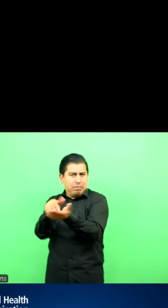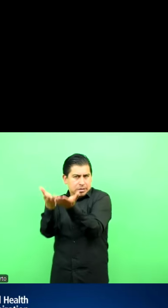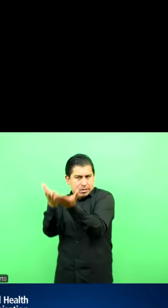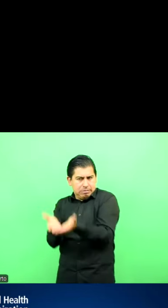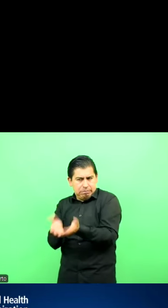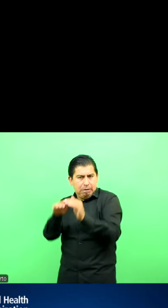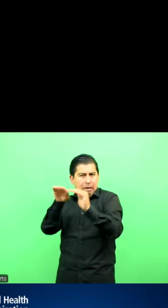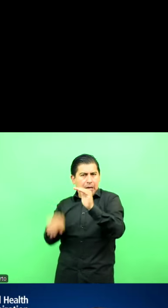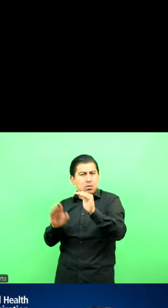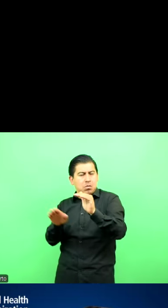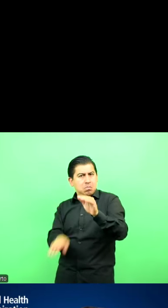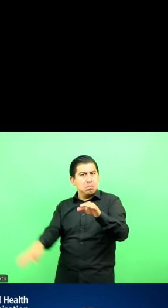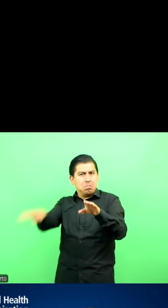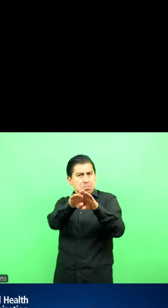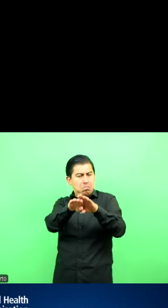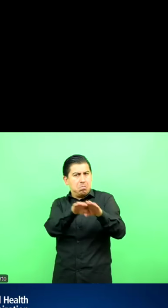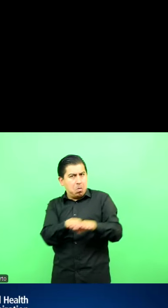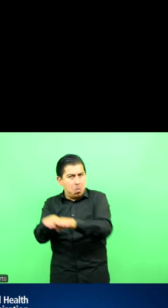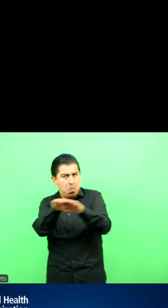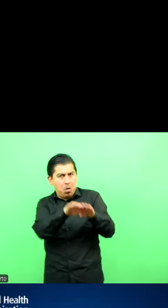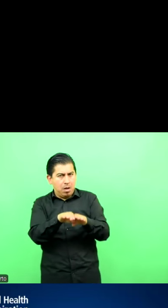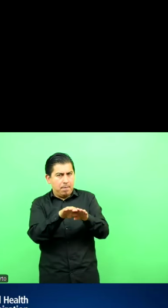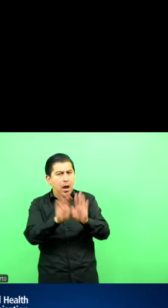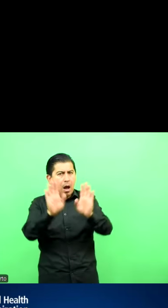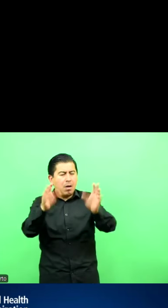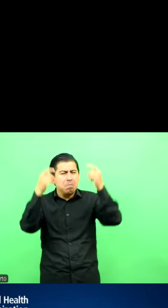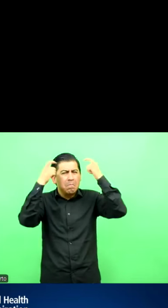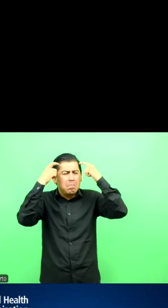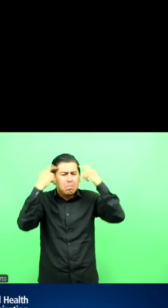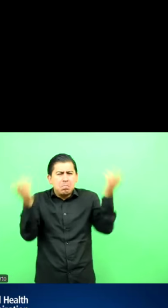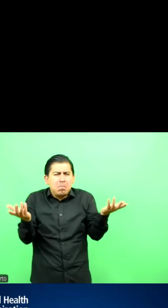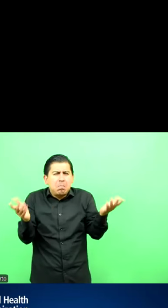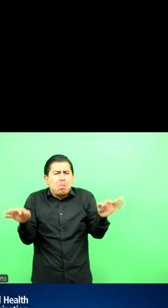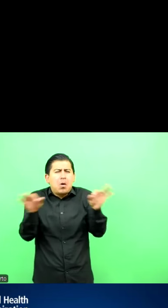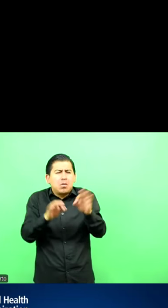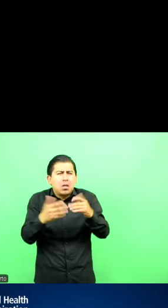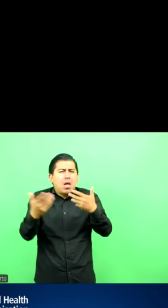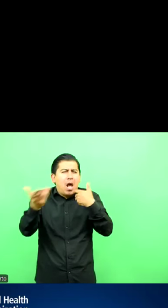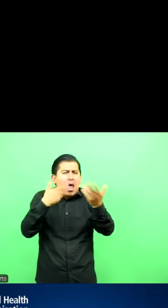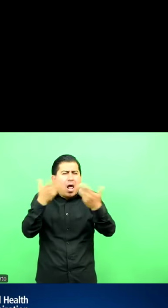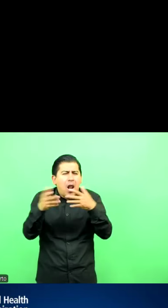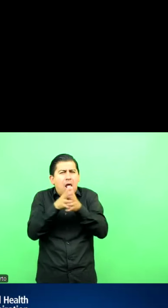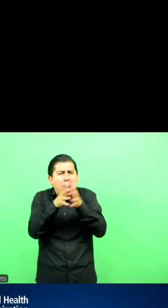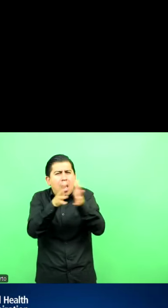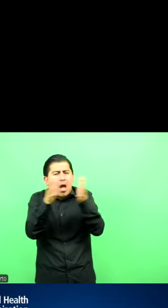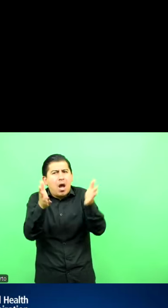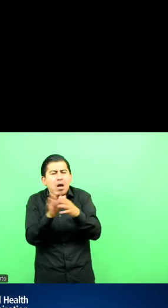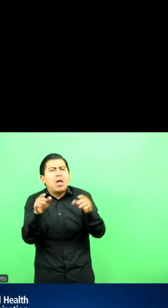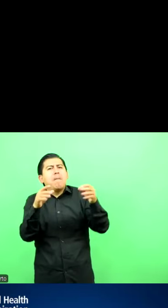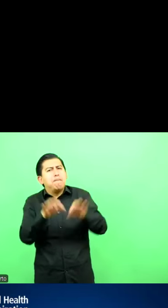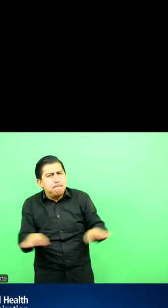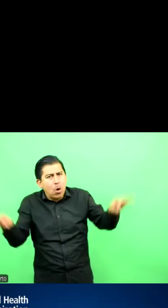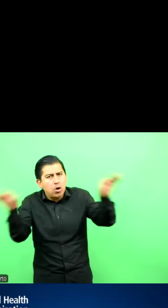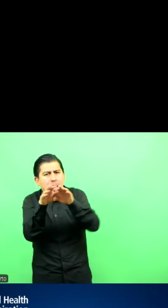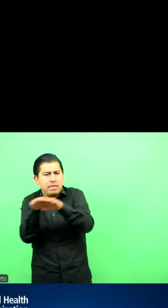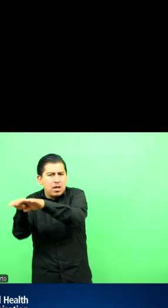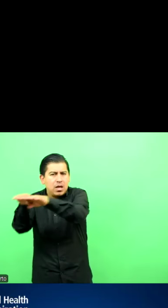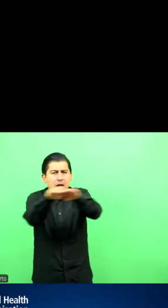our disaster landscape is. The world looks like it, but I mean, the green thing, I'm